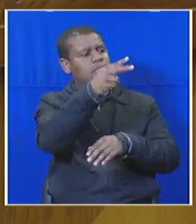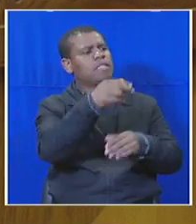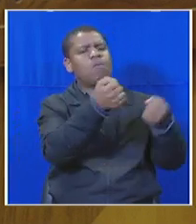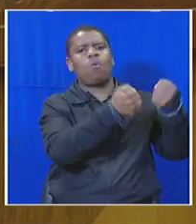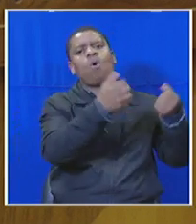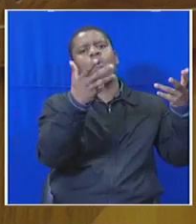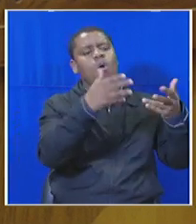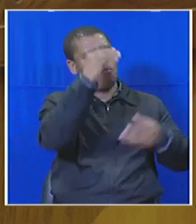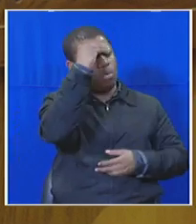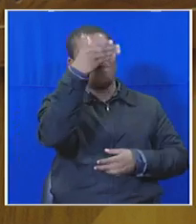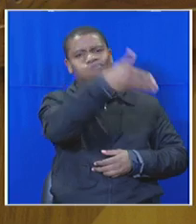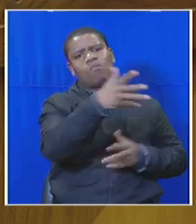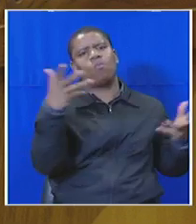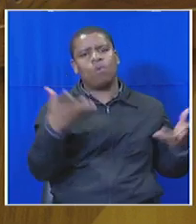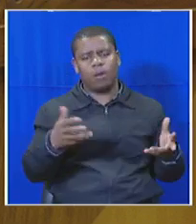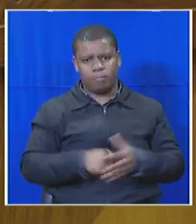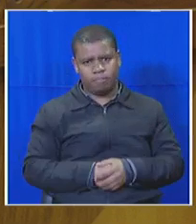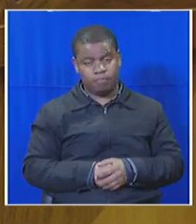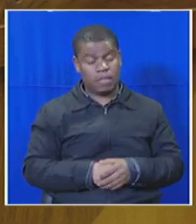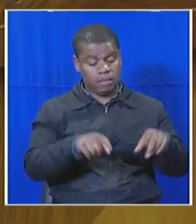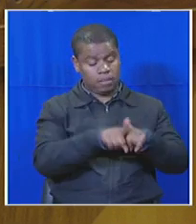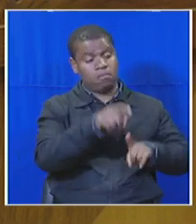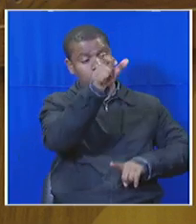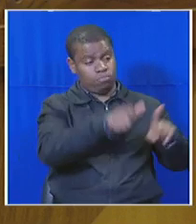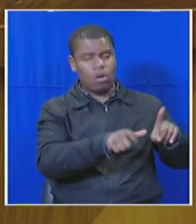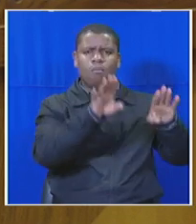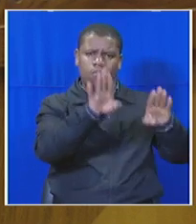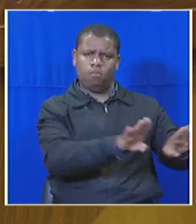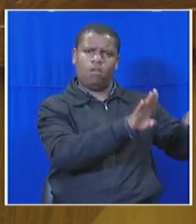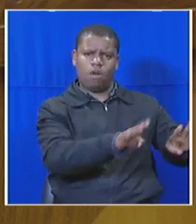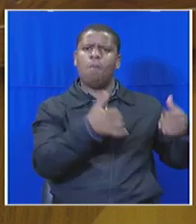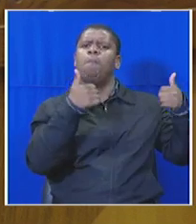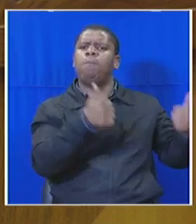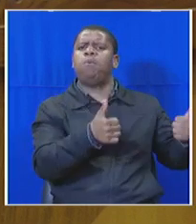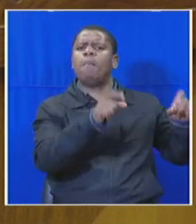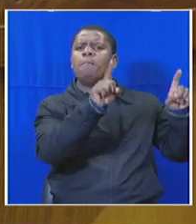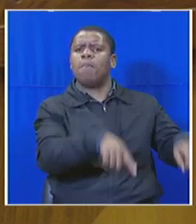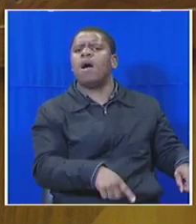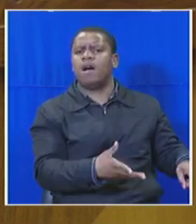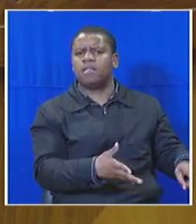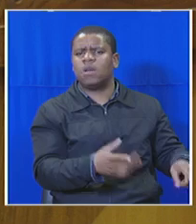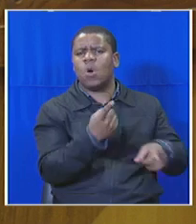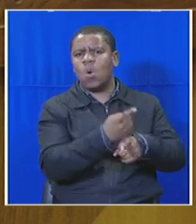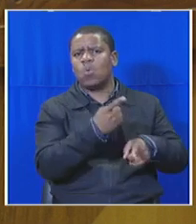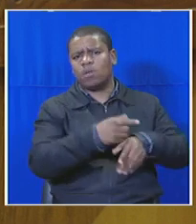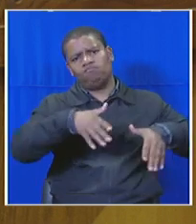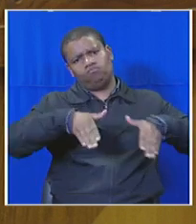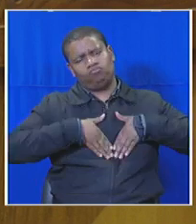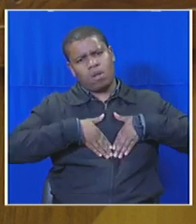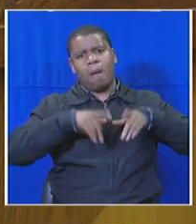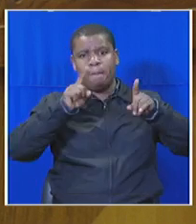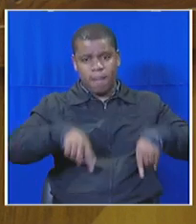However, the police must also do their part in being disciplined in their work, wearing their armored gear,